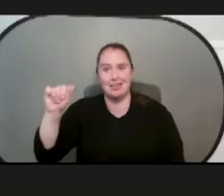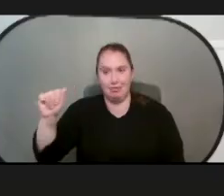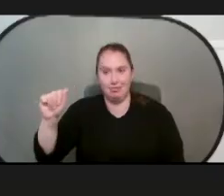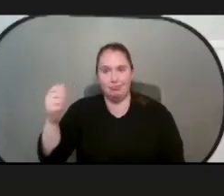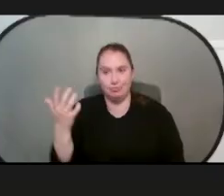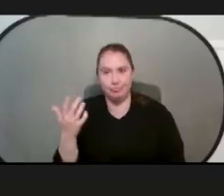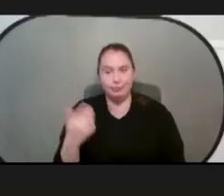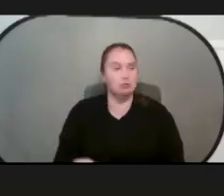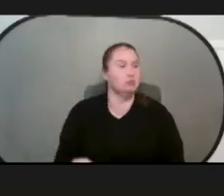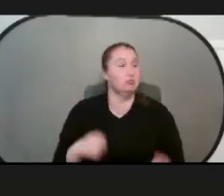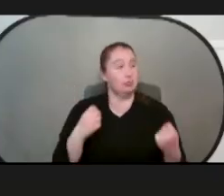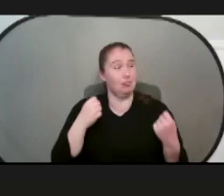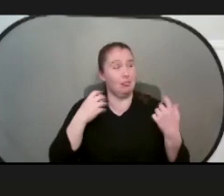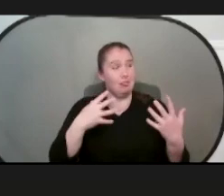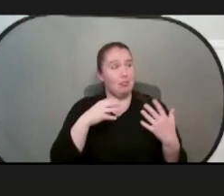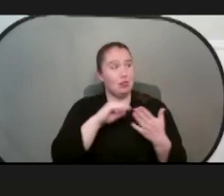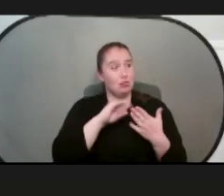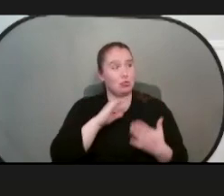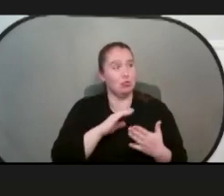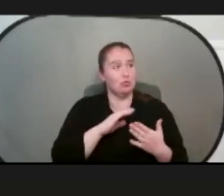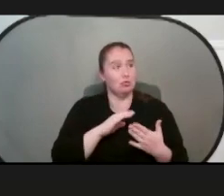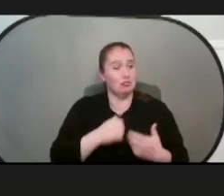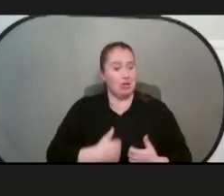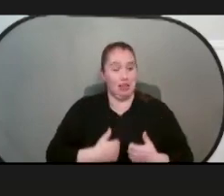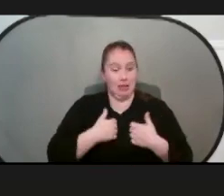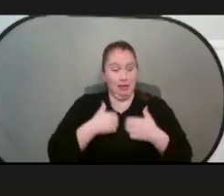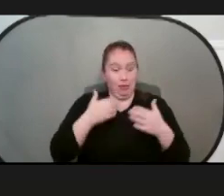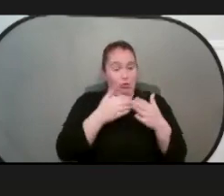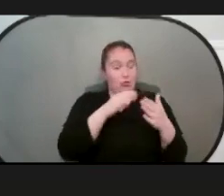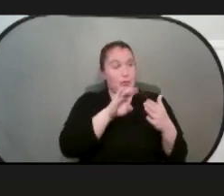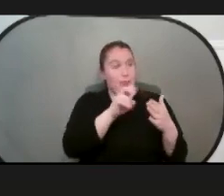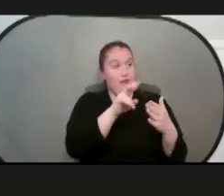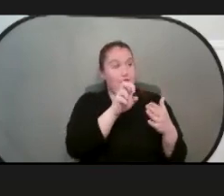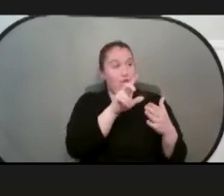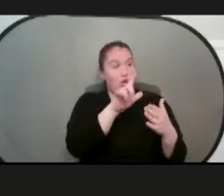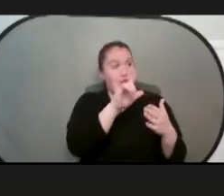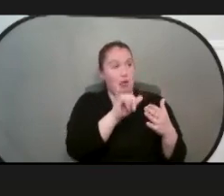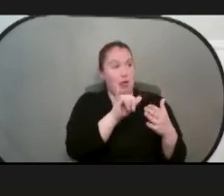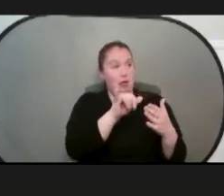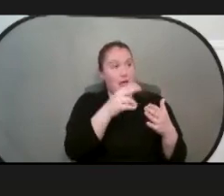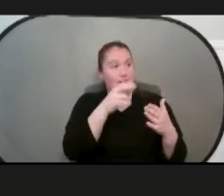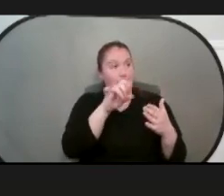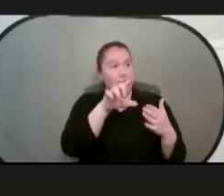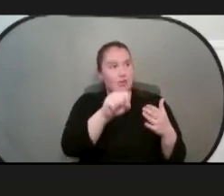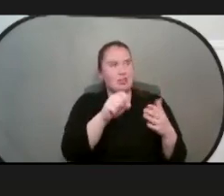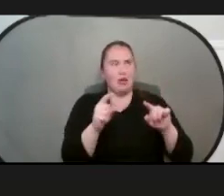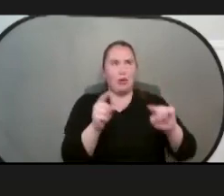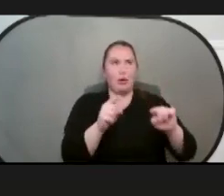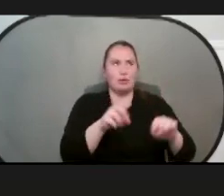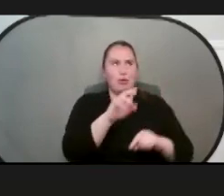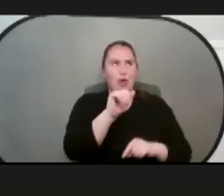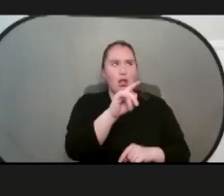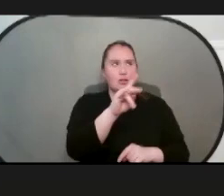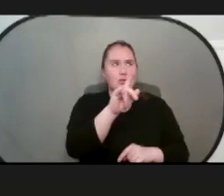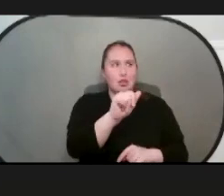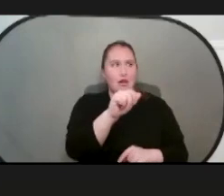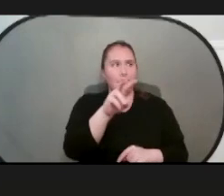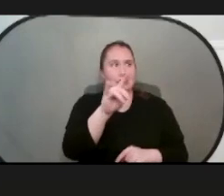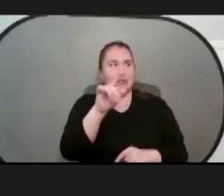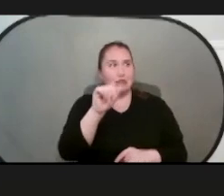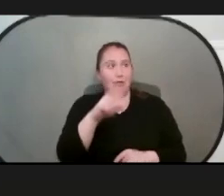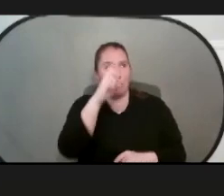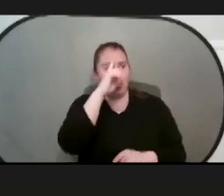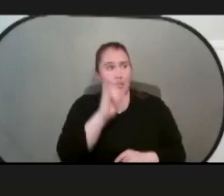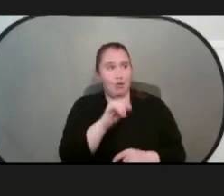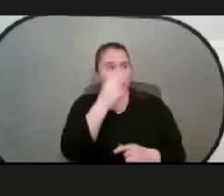There are students that live almost to Beverly Hills. They live right up against Memorial that go to Alta Vista too because of zoning. So there's quite